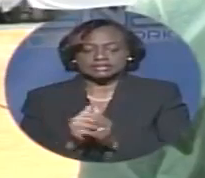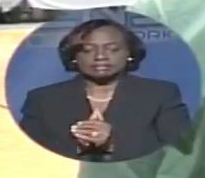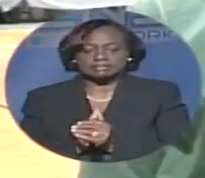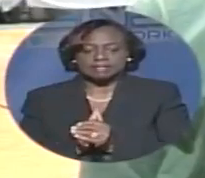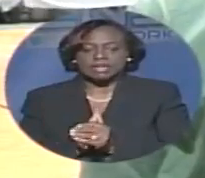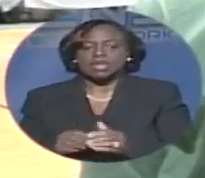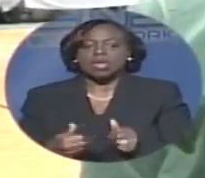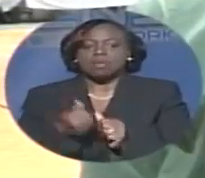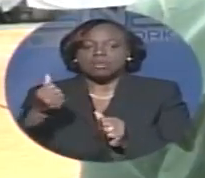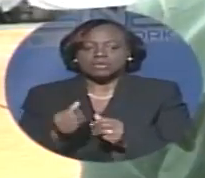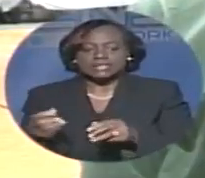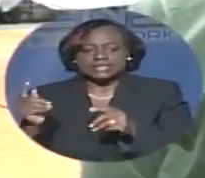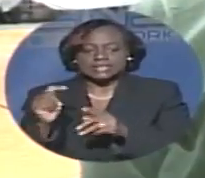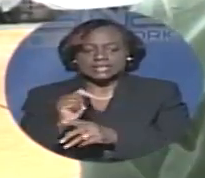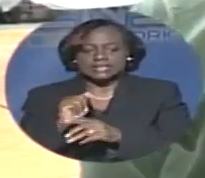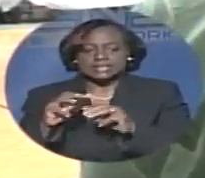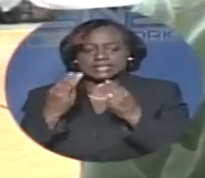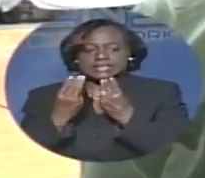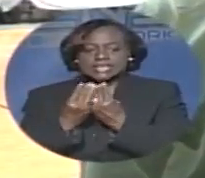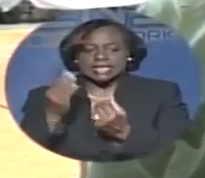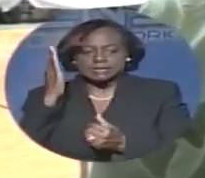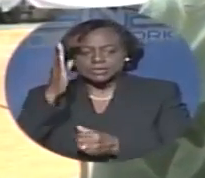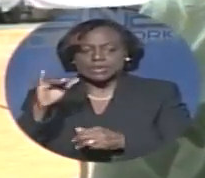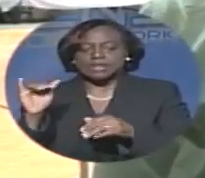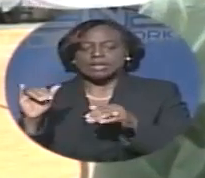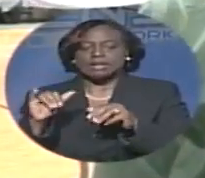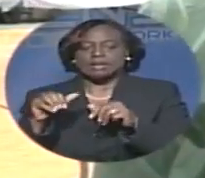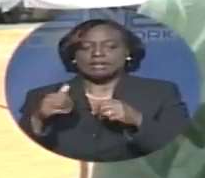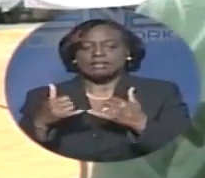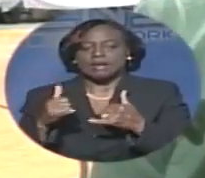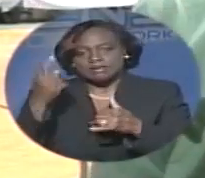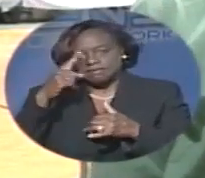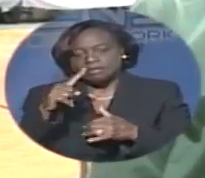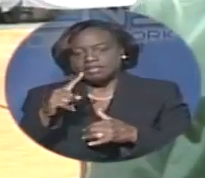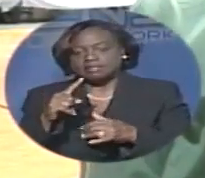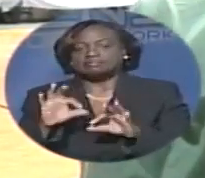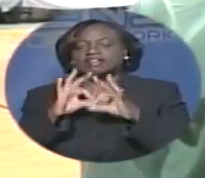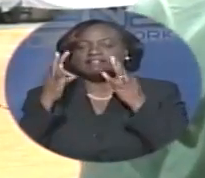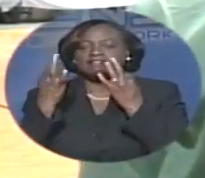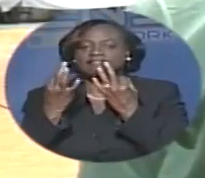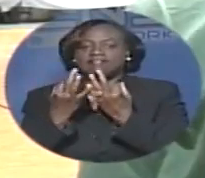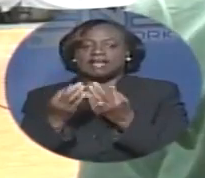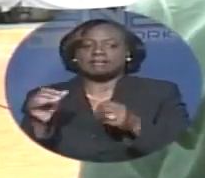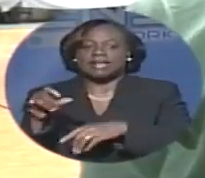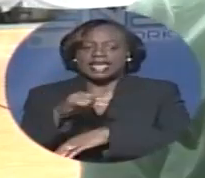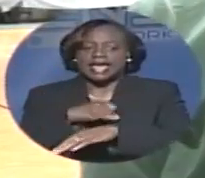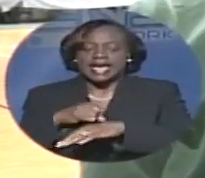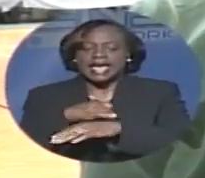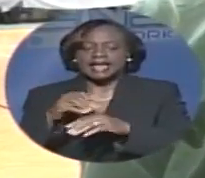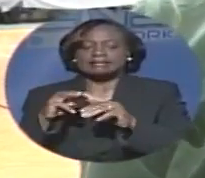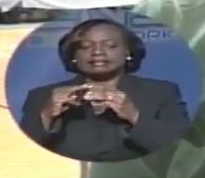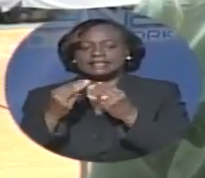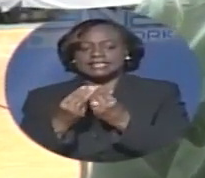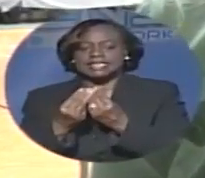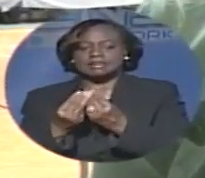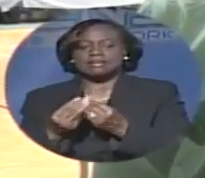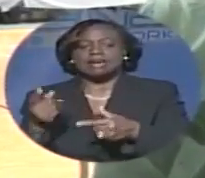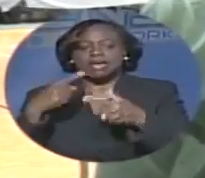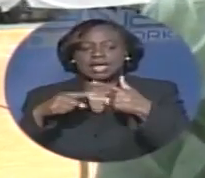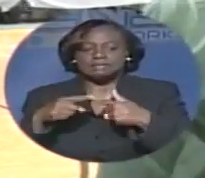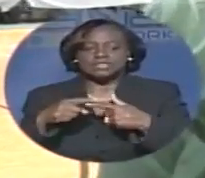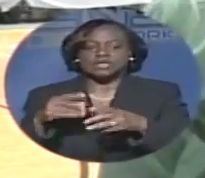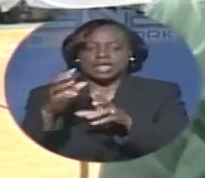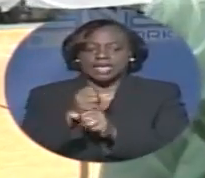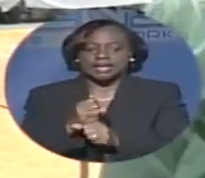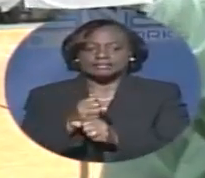would play for the Family Island teams reach would definitely want to get a win under their belt, get